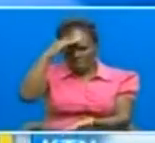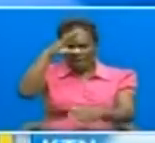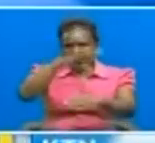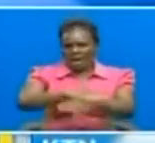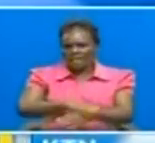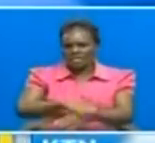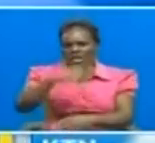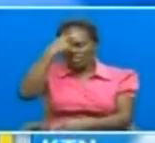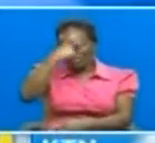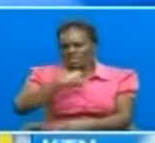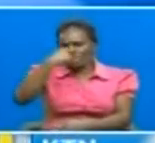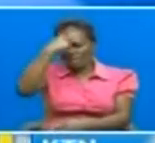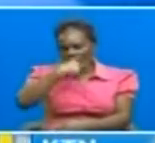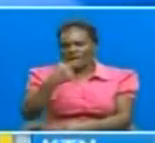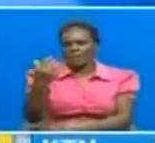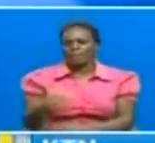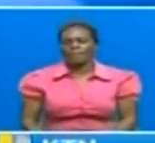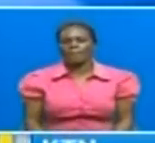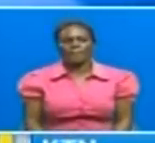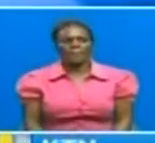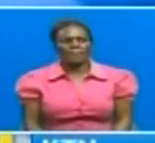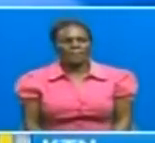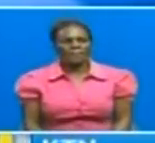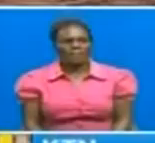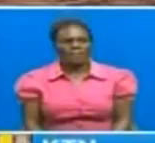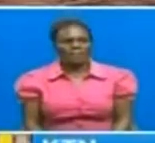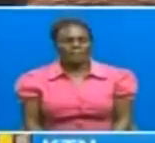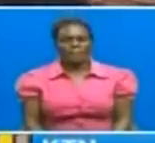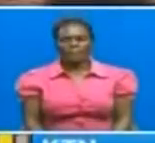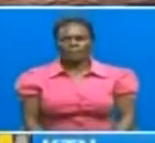confiscated from a manufacturer in Thika.